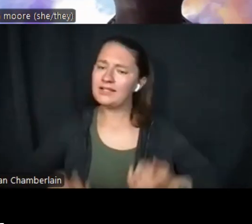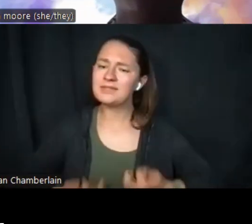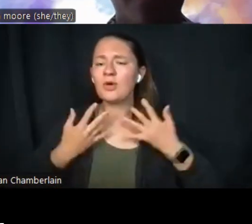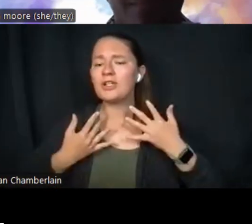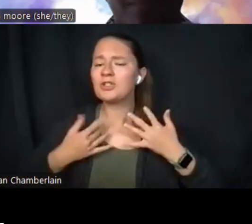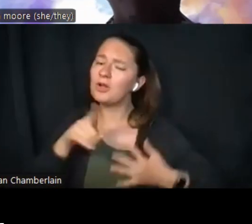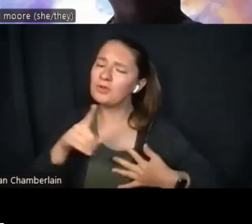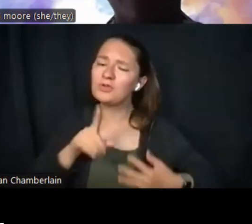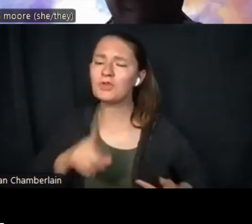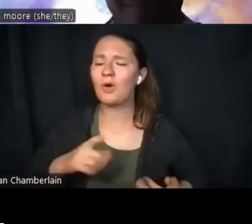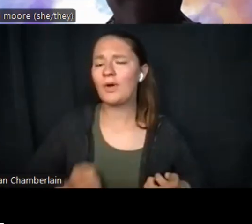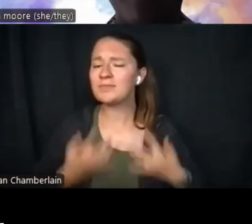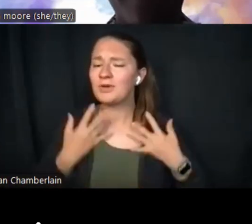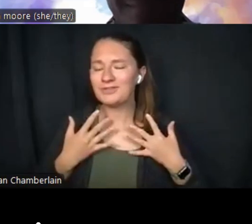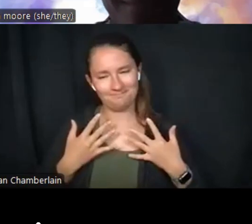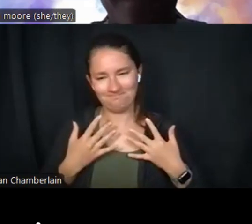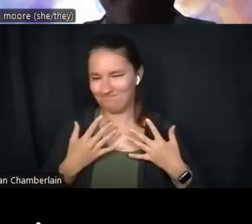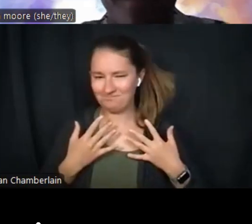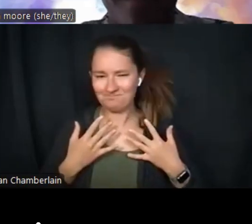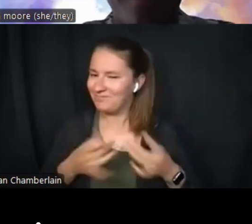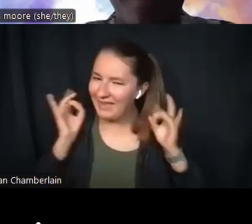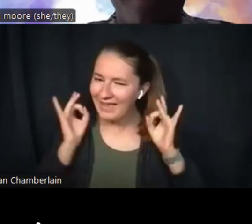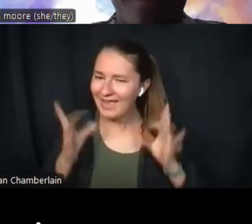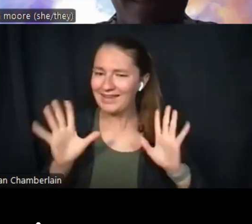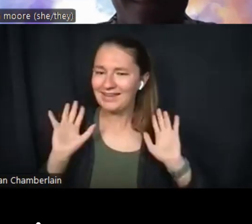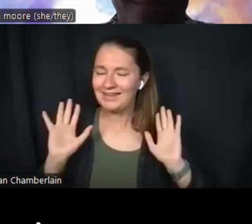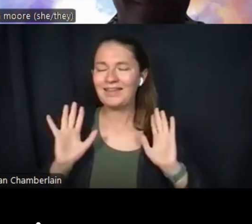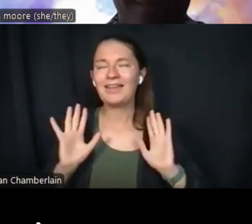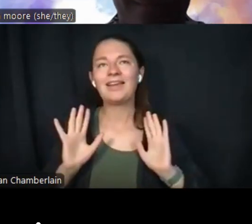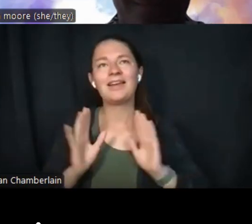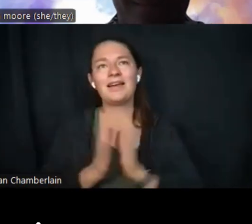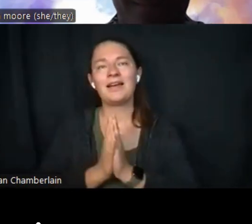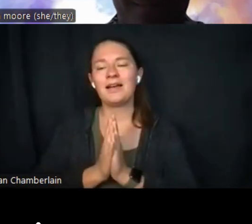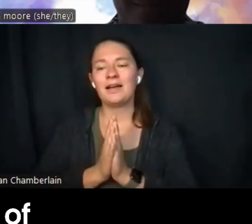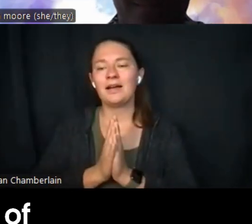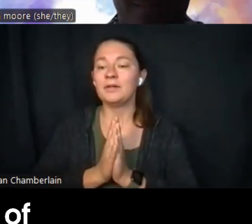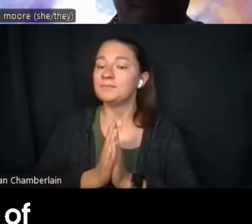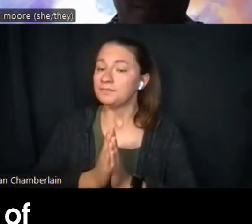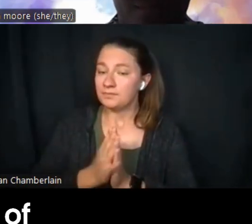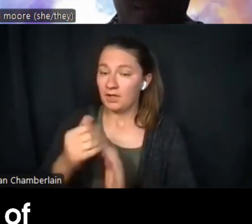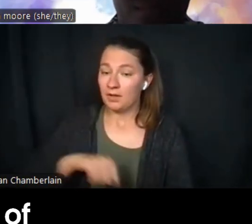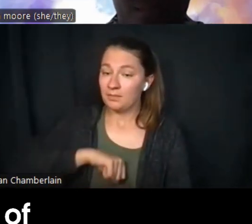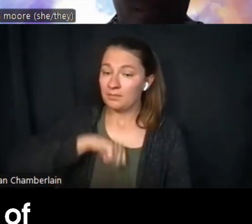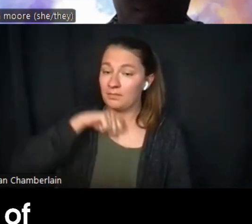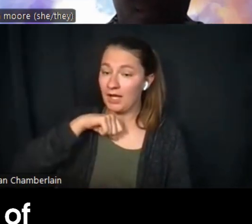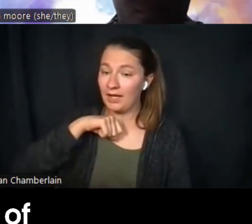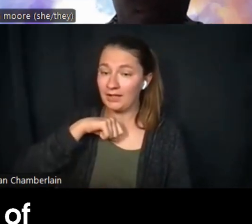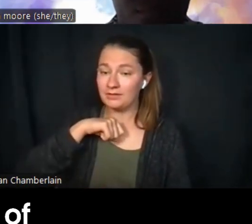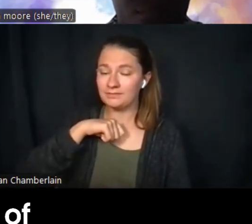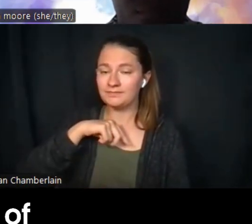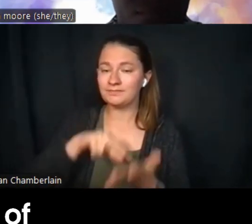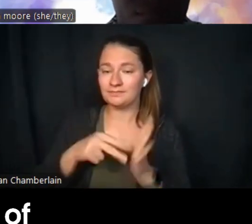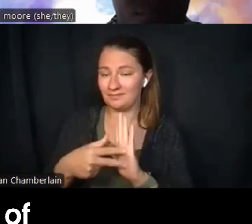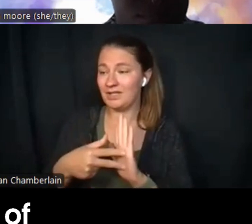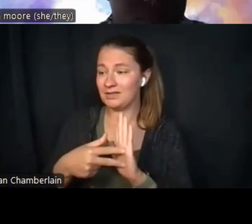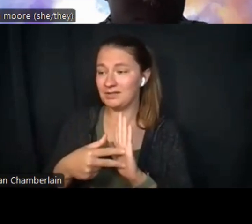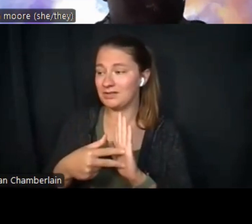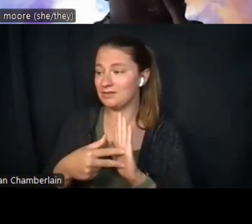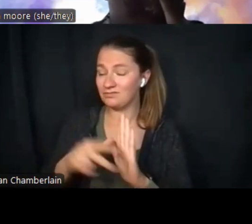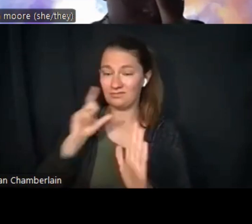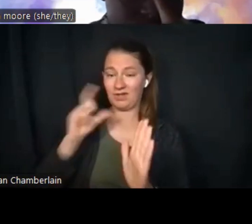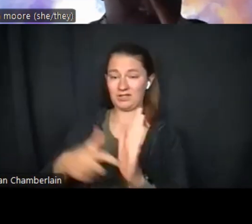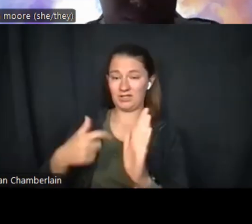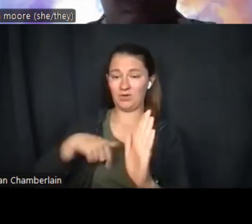inspirational. And I hate it when other people tell me that, but pride for me is also recognizing we live with a lot of challenges, whether we're